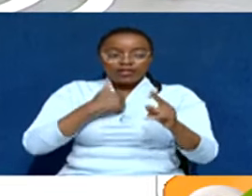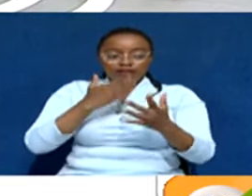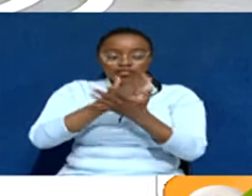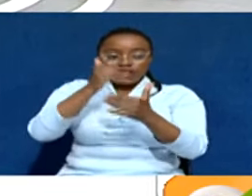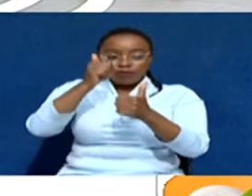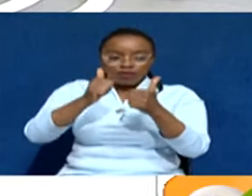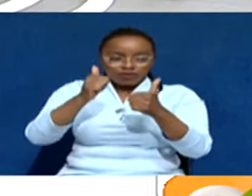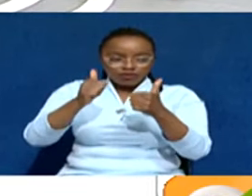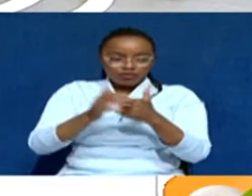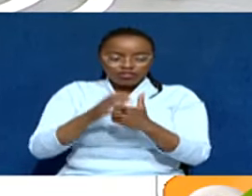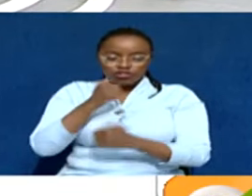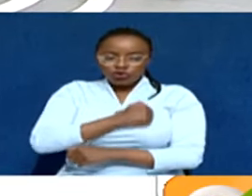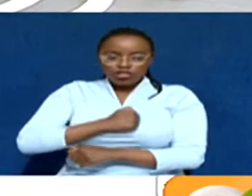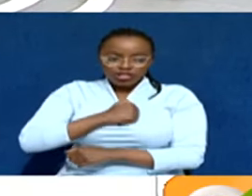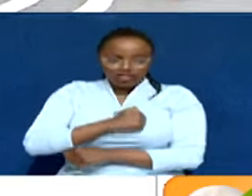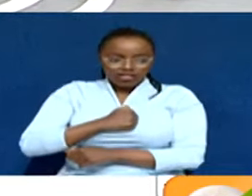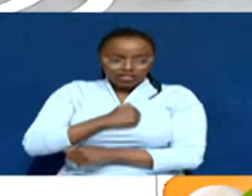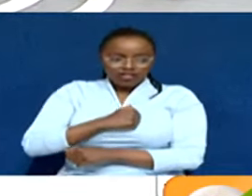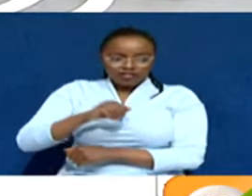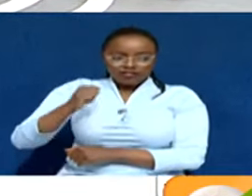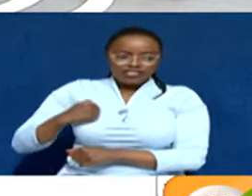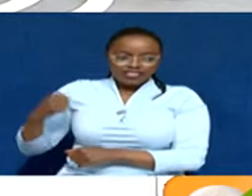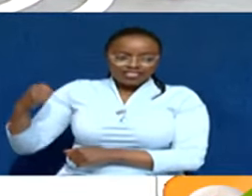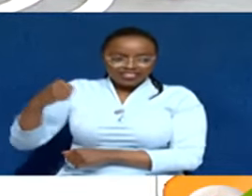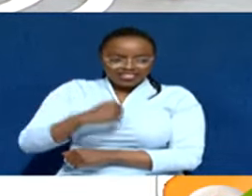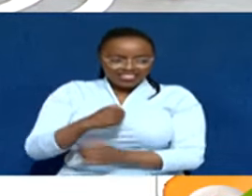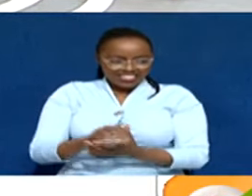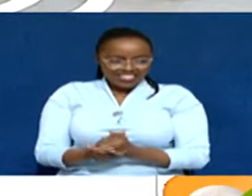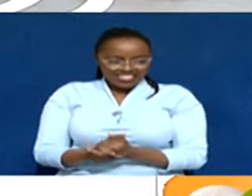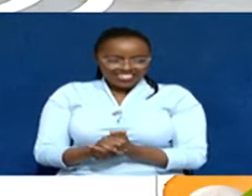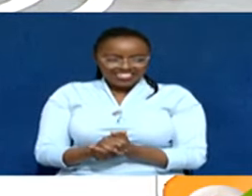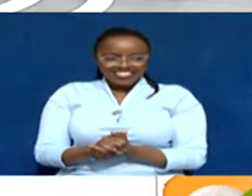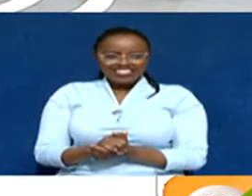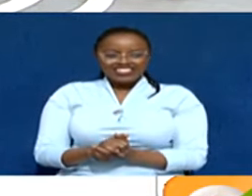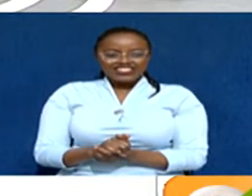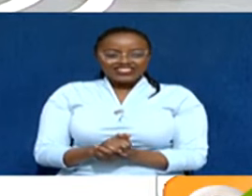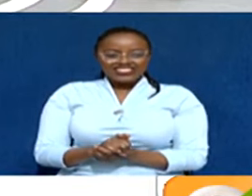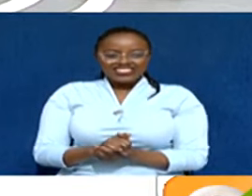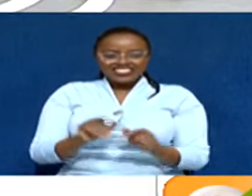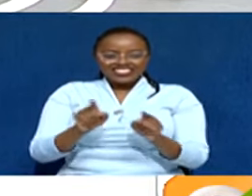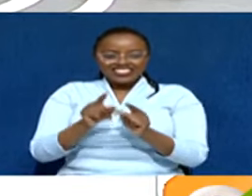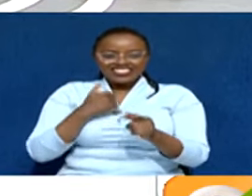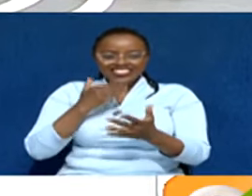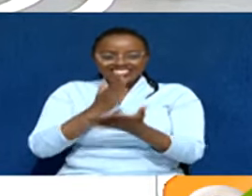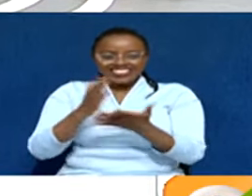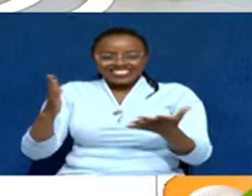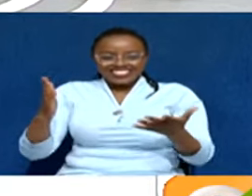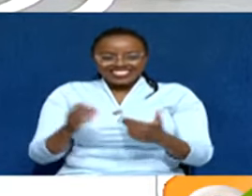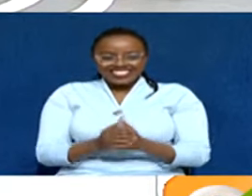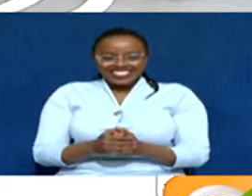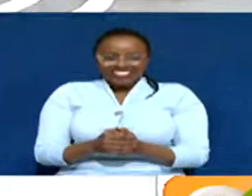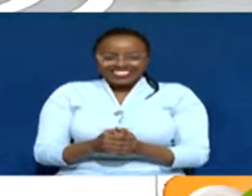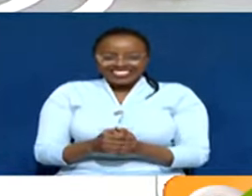something, Wahiga. Oh, sorry. Jeff. I'm really sorry. Gosh. There is something.